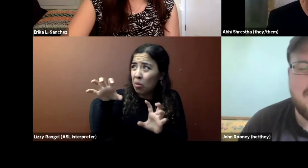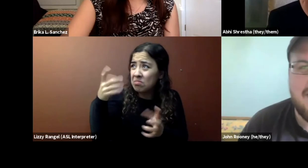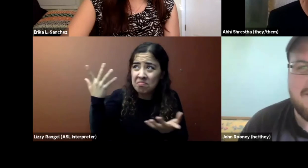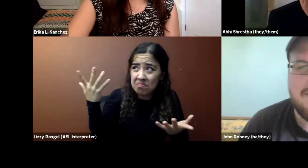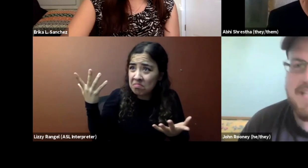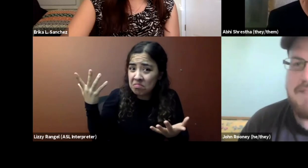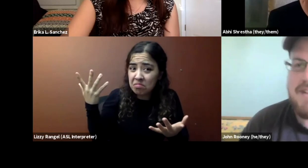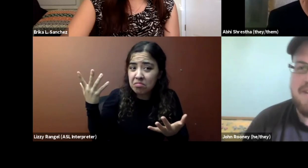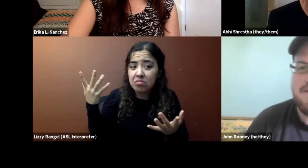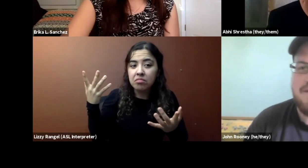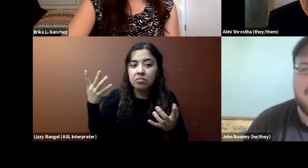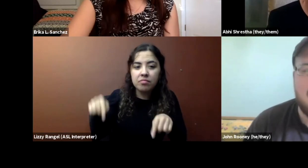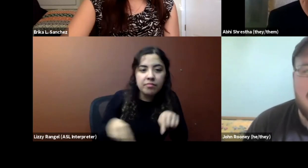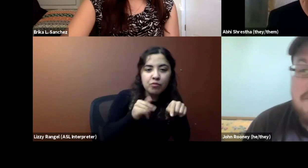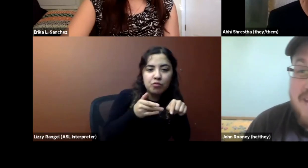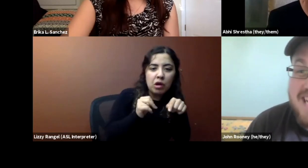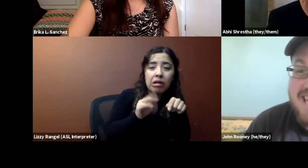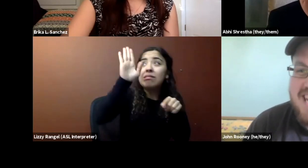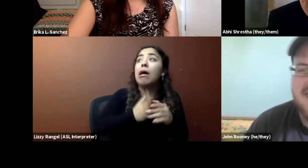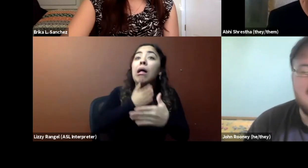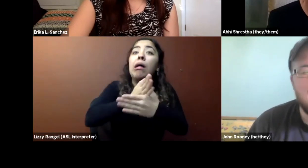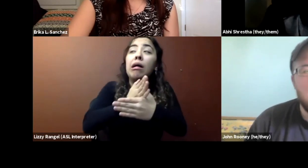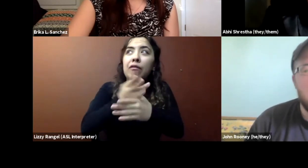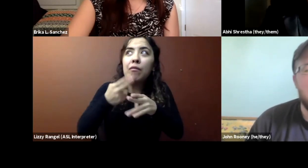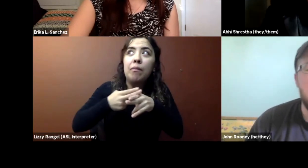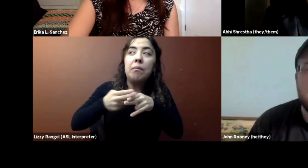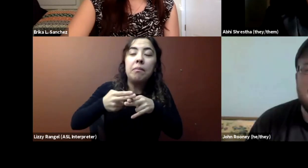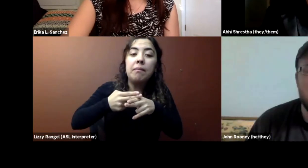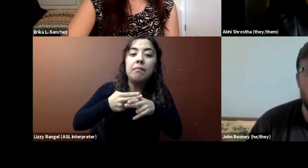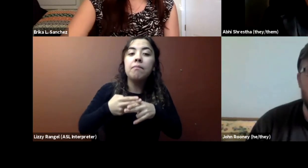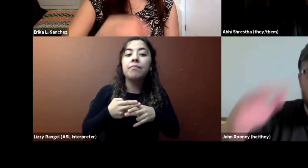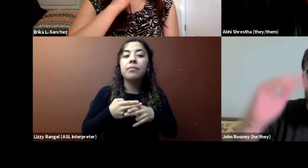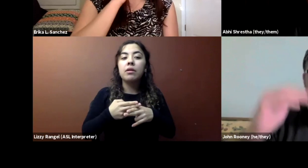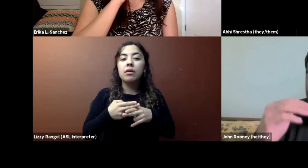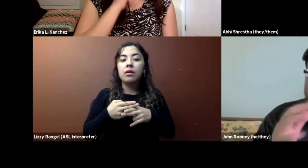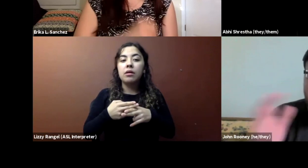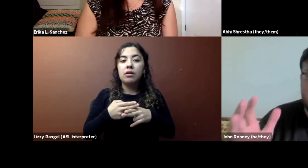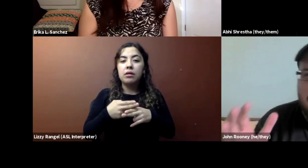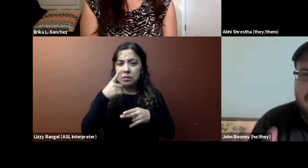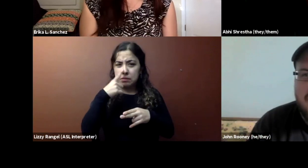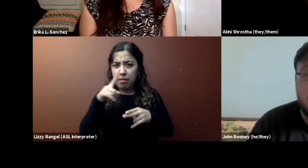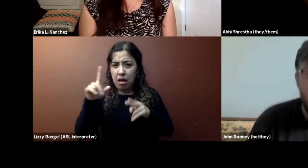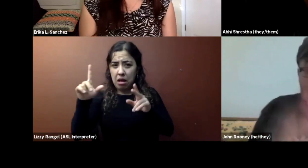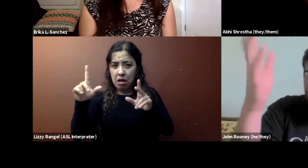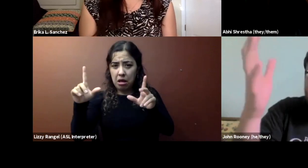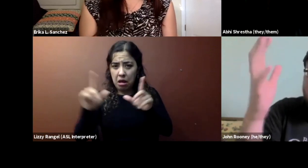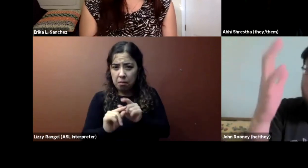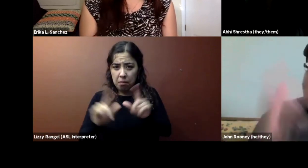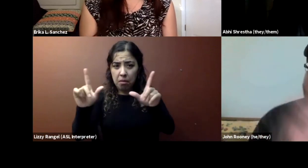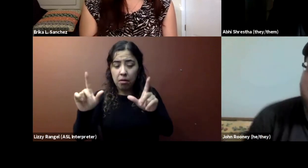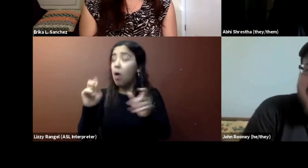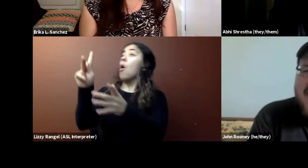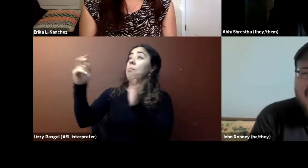Yeah, I'm just coming in here for Okay. a bit. And B, if it's helpful to turn off your video just for audio. Oh, you're back. I'm